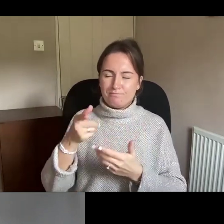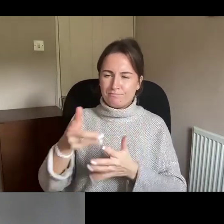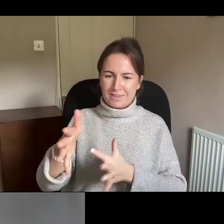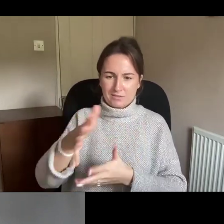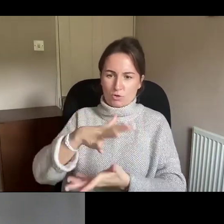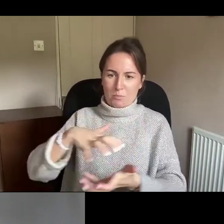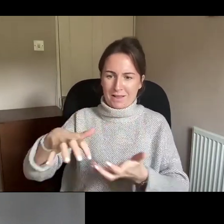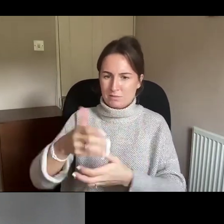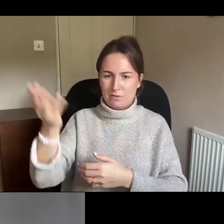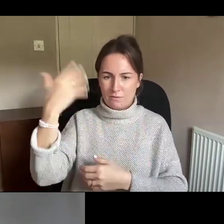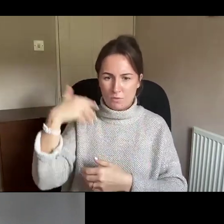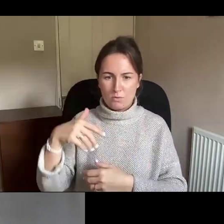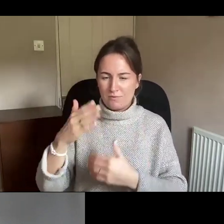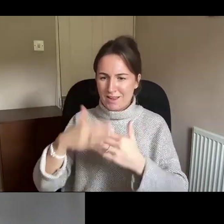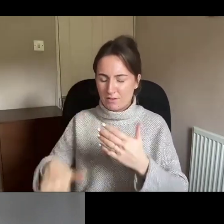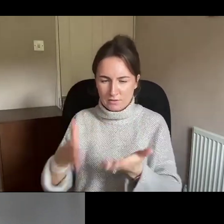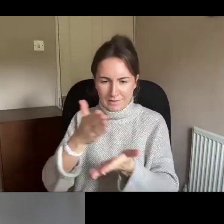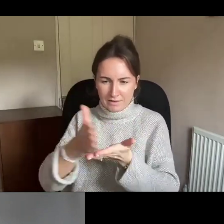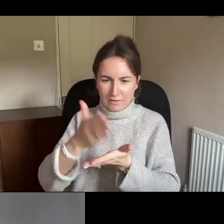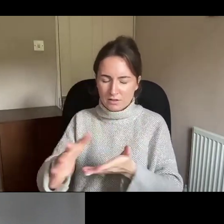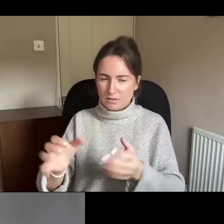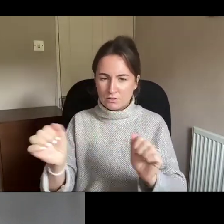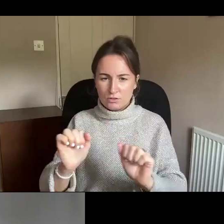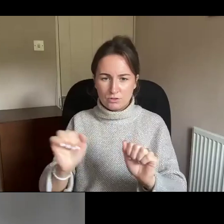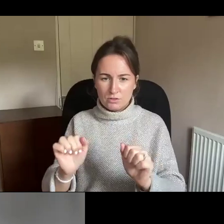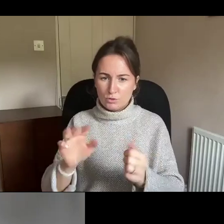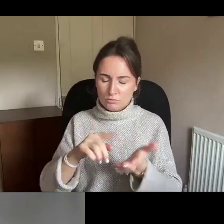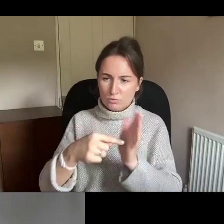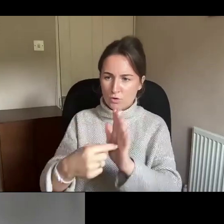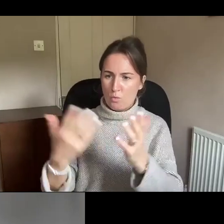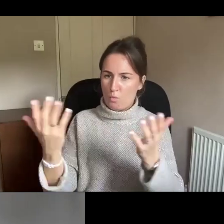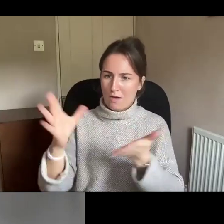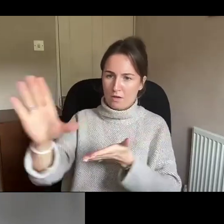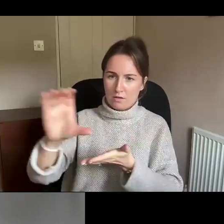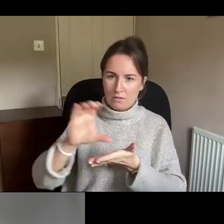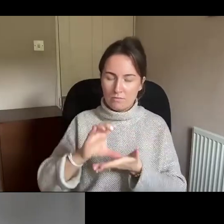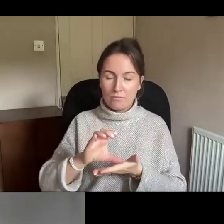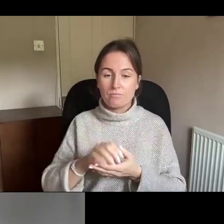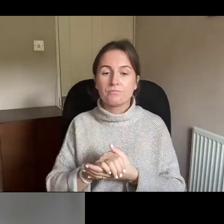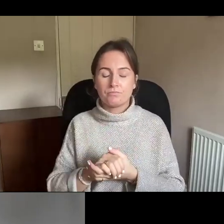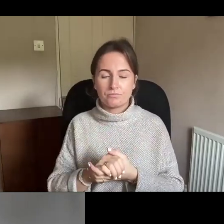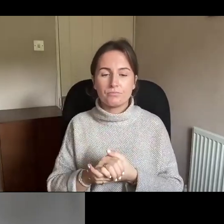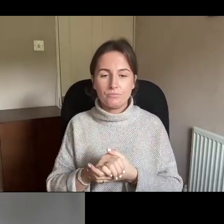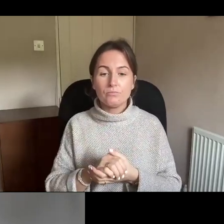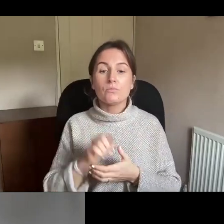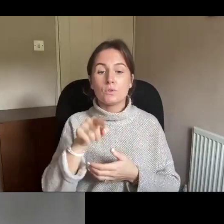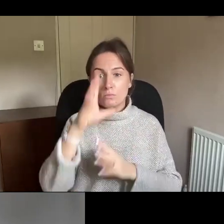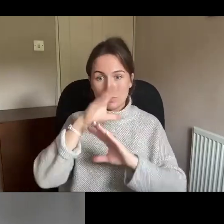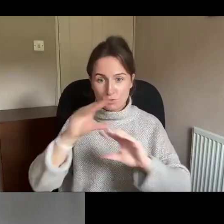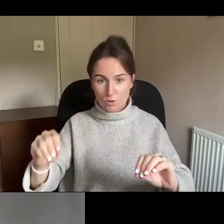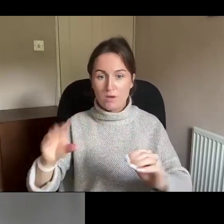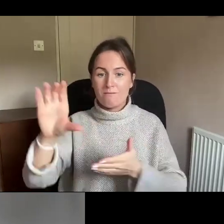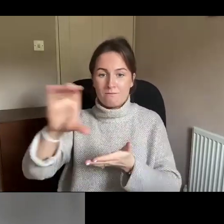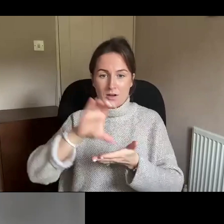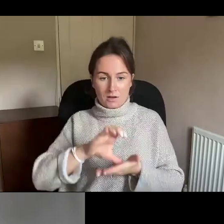complexities of representing that data accurately. So it goes by organisation